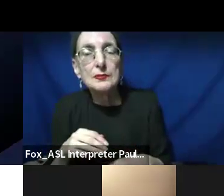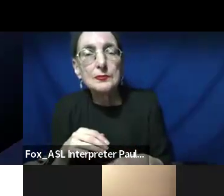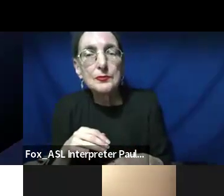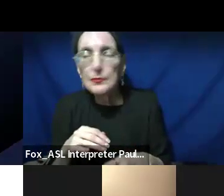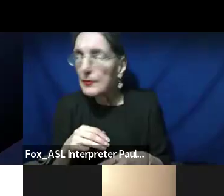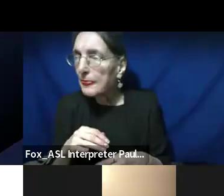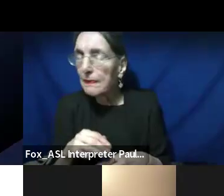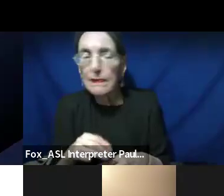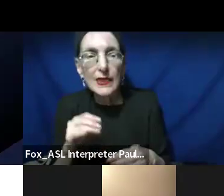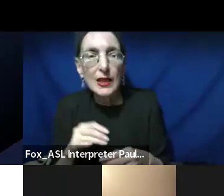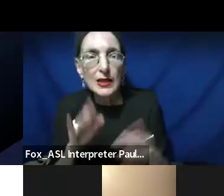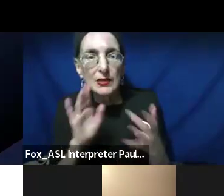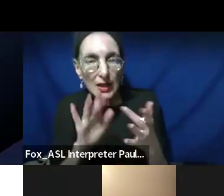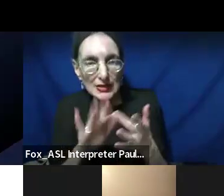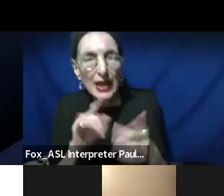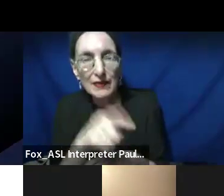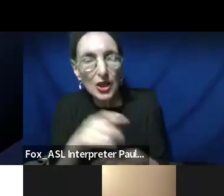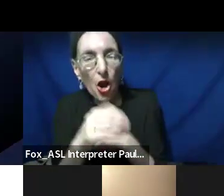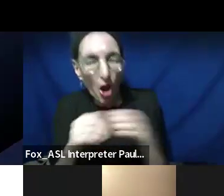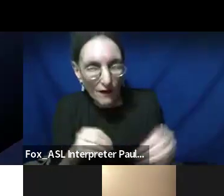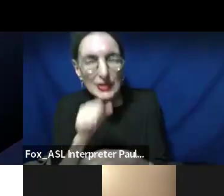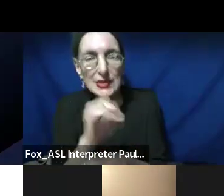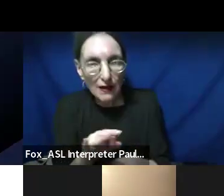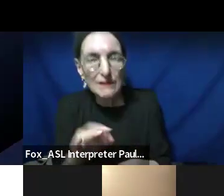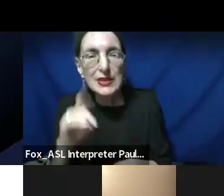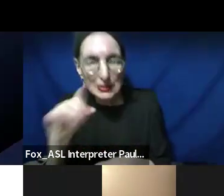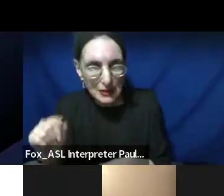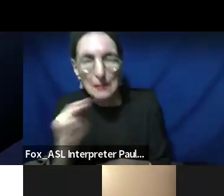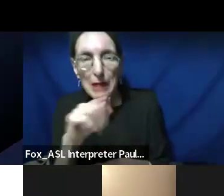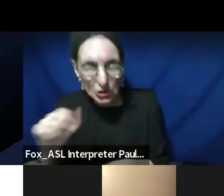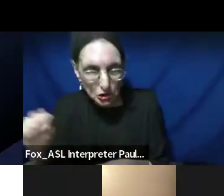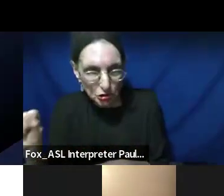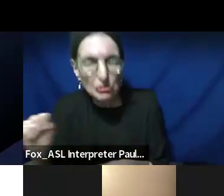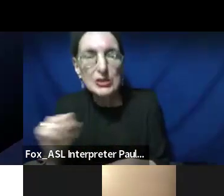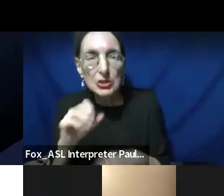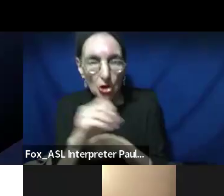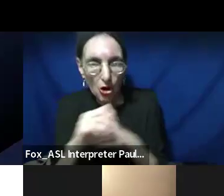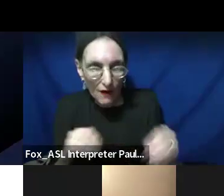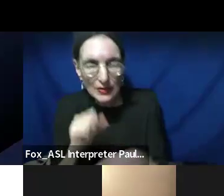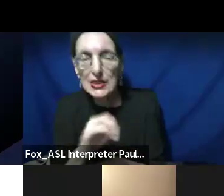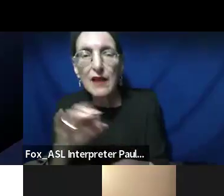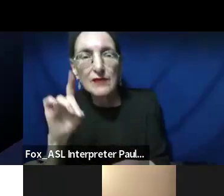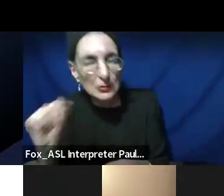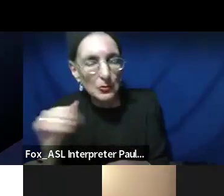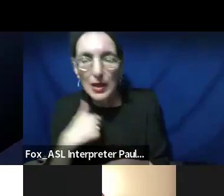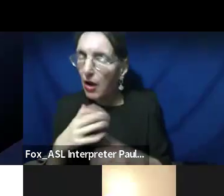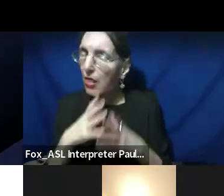of all the current commissions on disability, and we get most of our information that way. Our trainings,